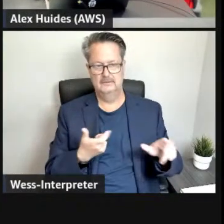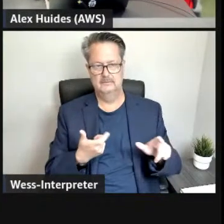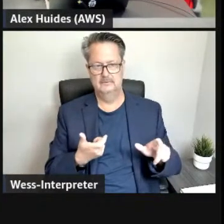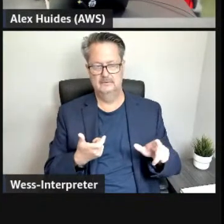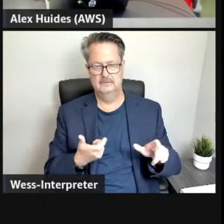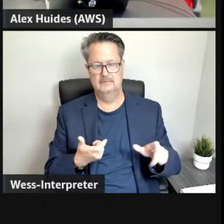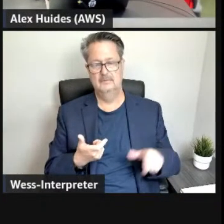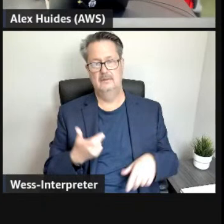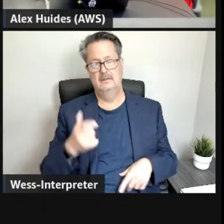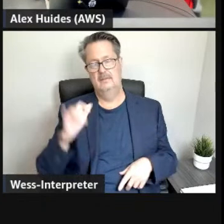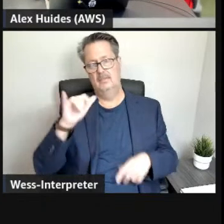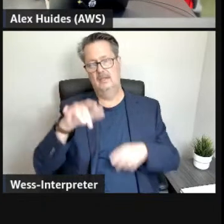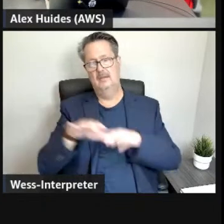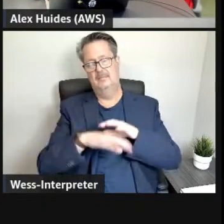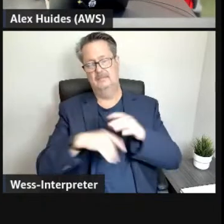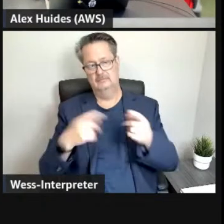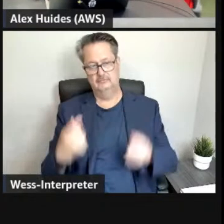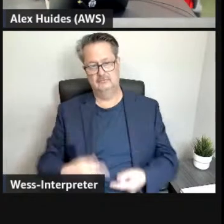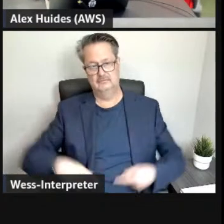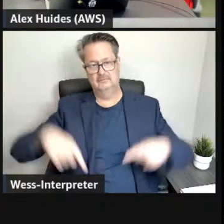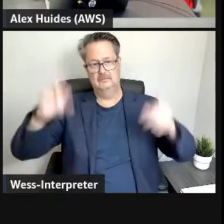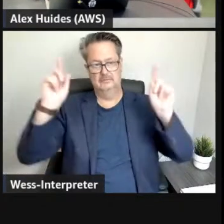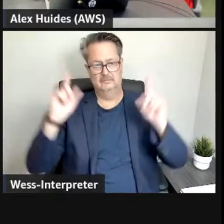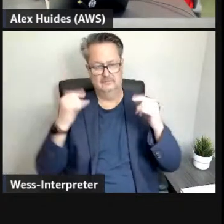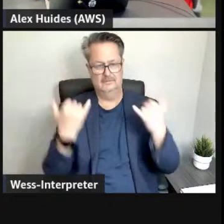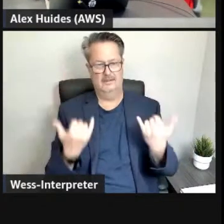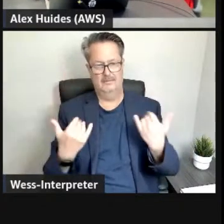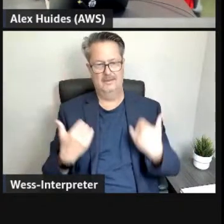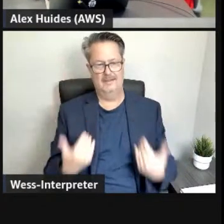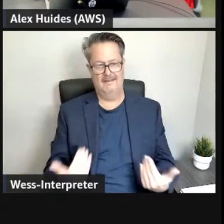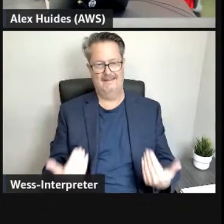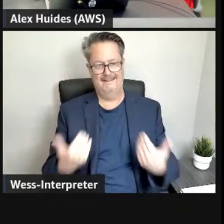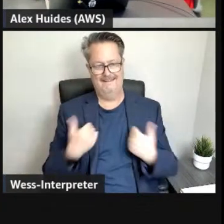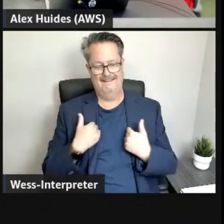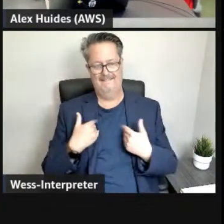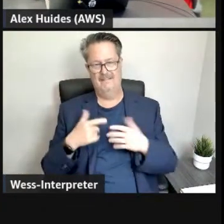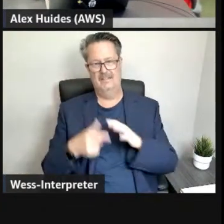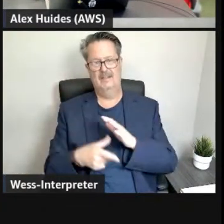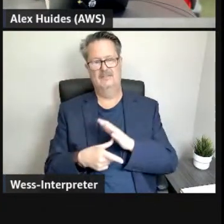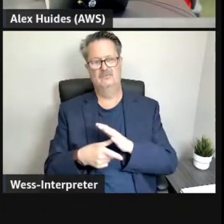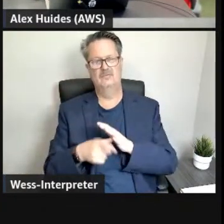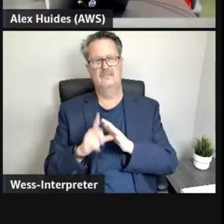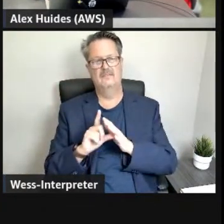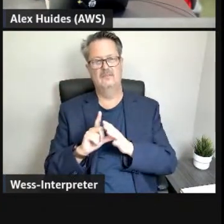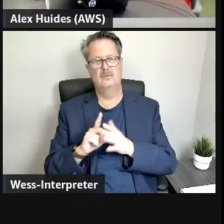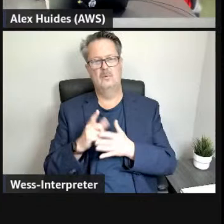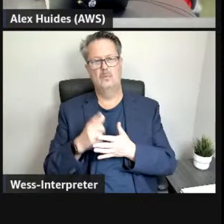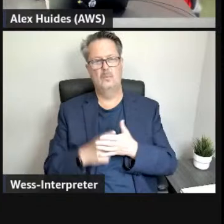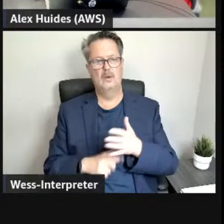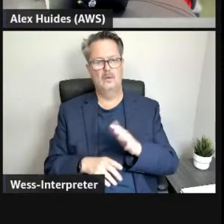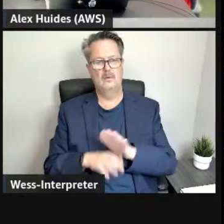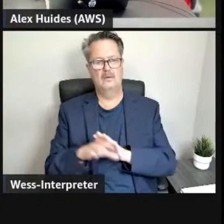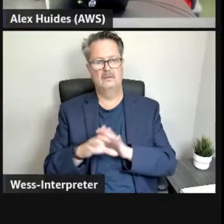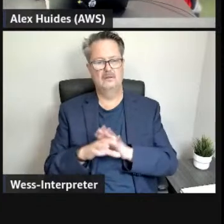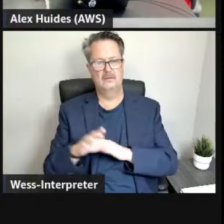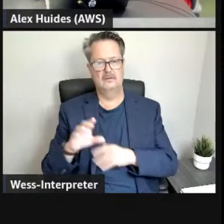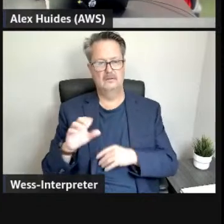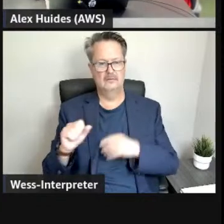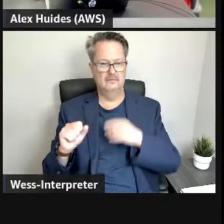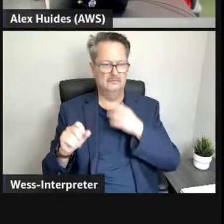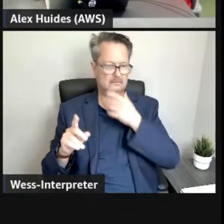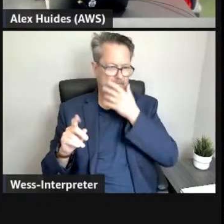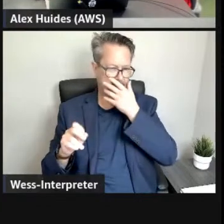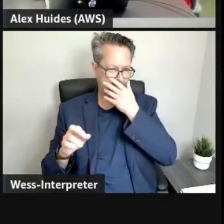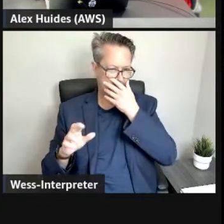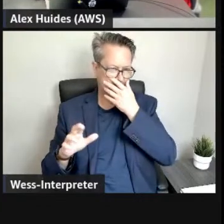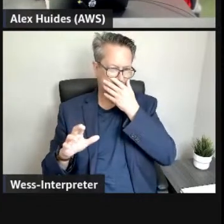Okay, deploy succeeded. So we actually have this. Let's review the resource that we actually created right now with